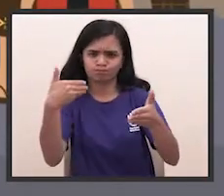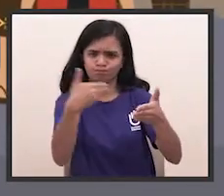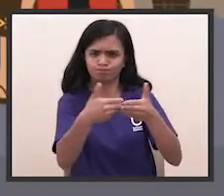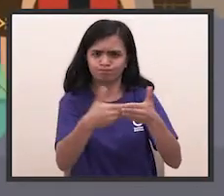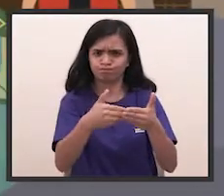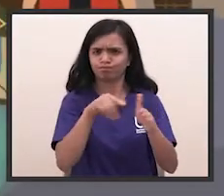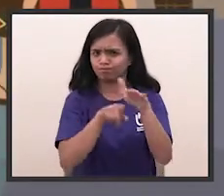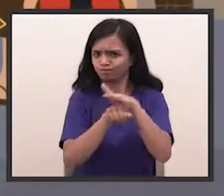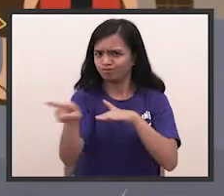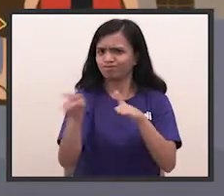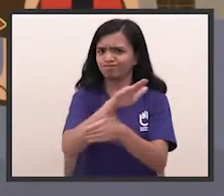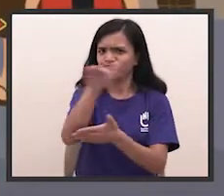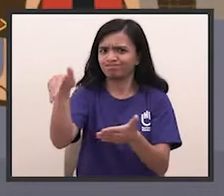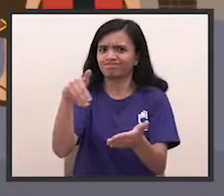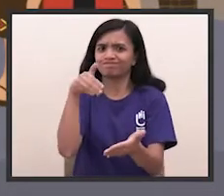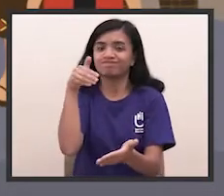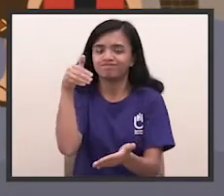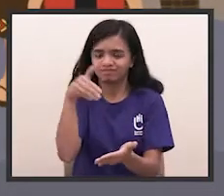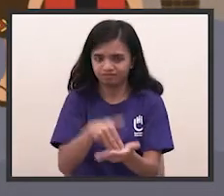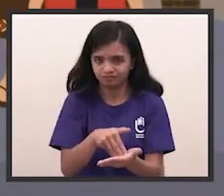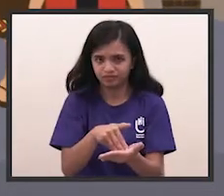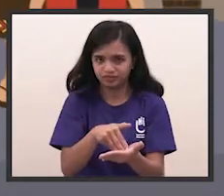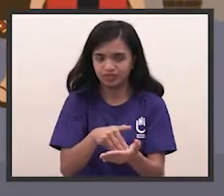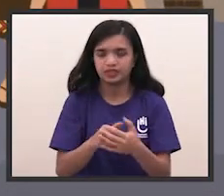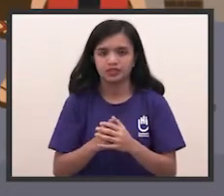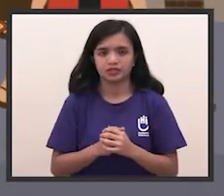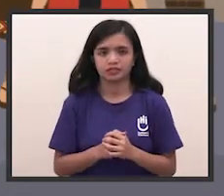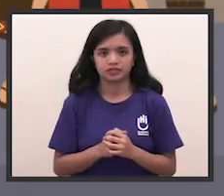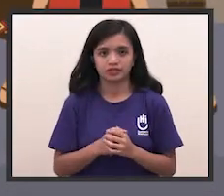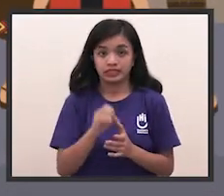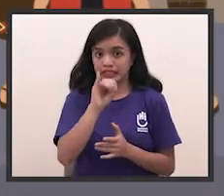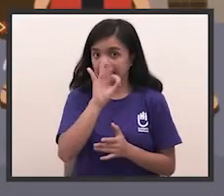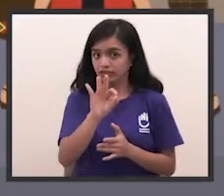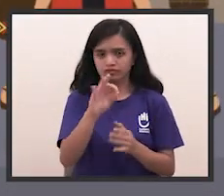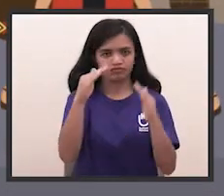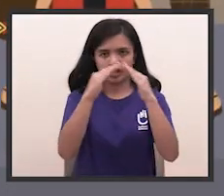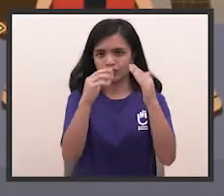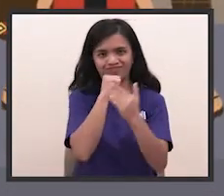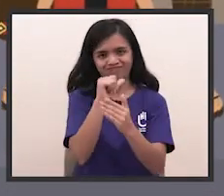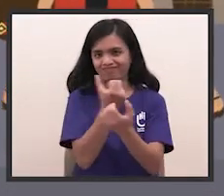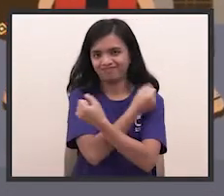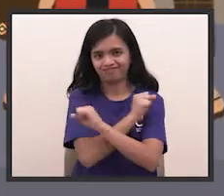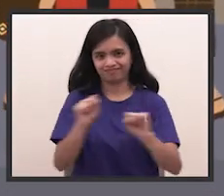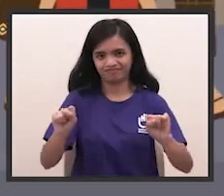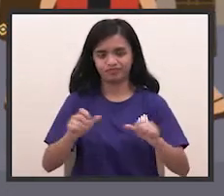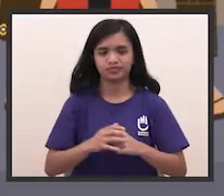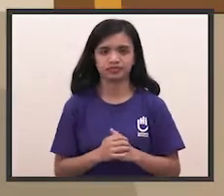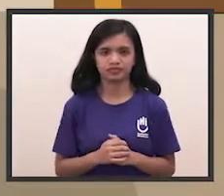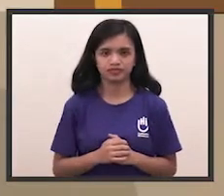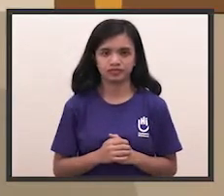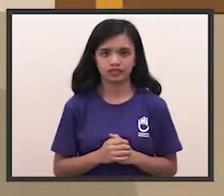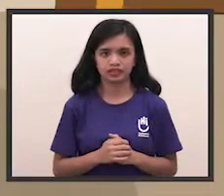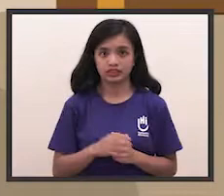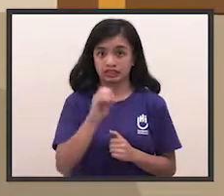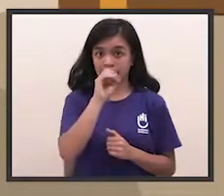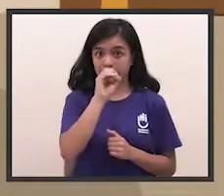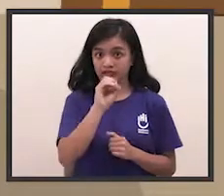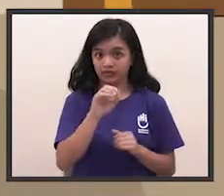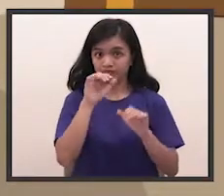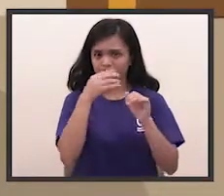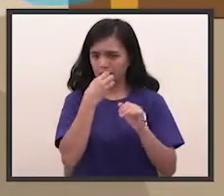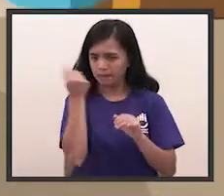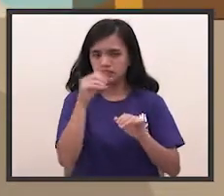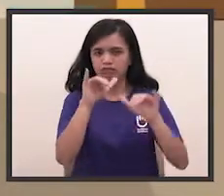evacuation center identified during preparation if your house is not safe. If it is safe in